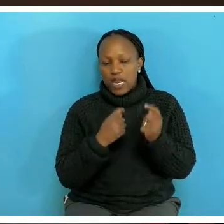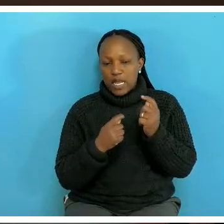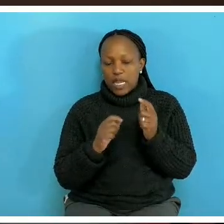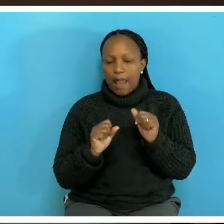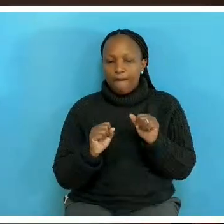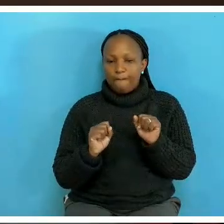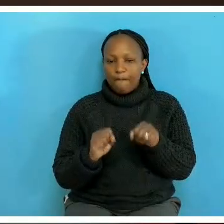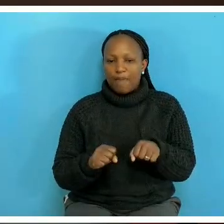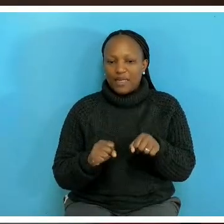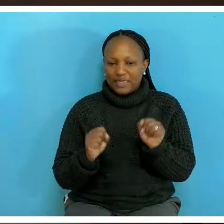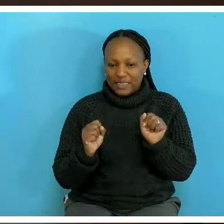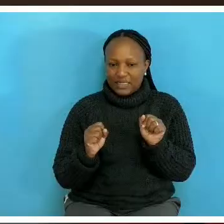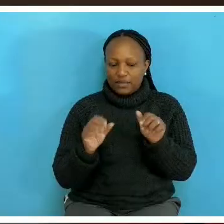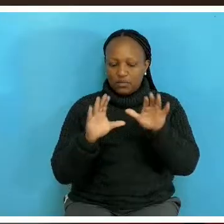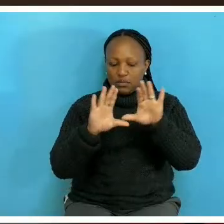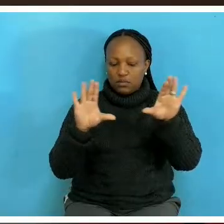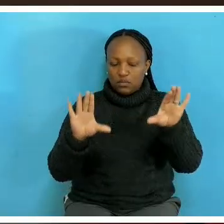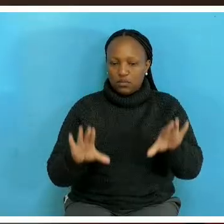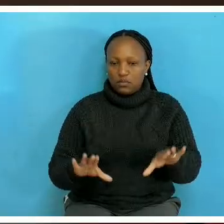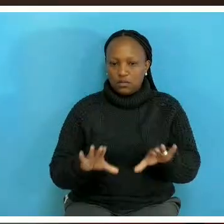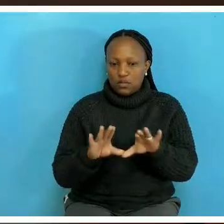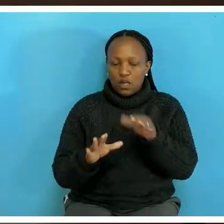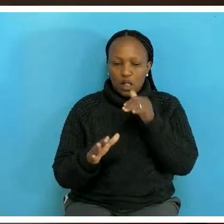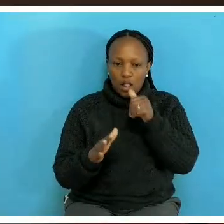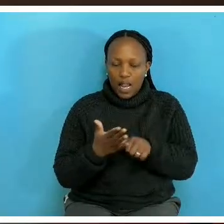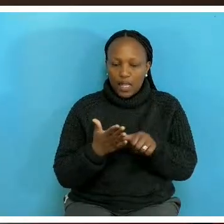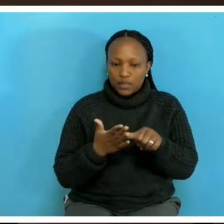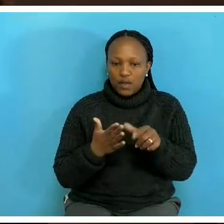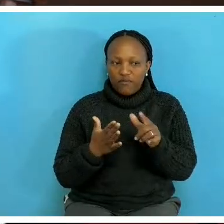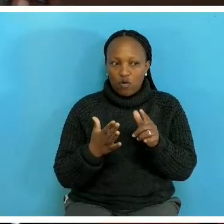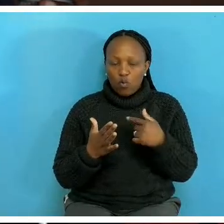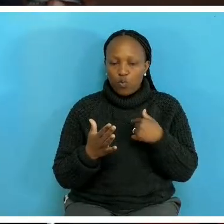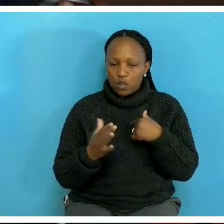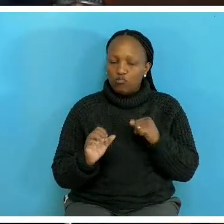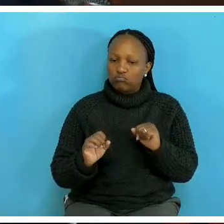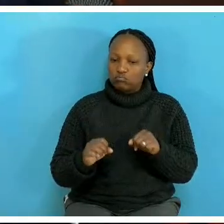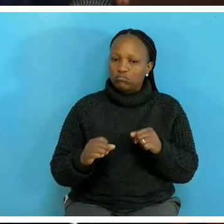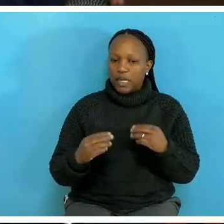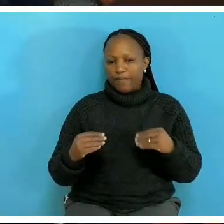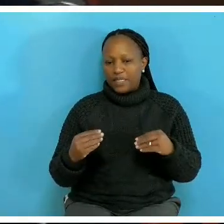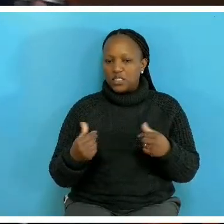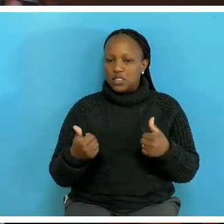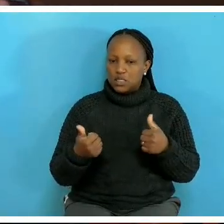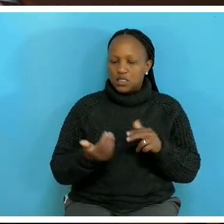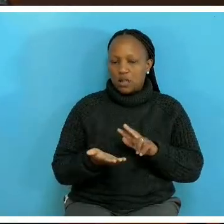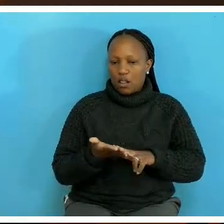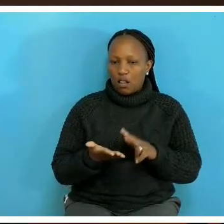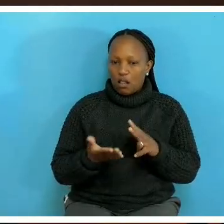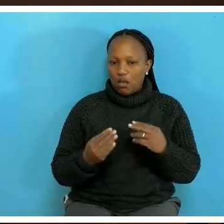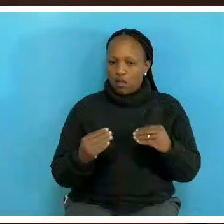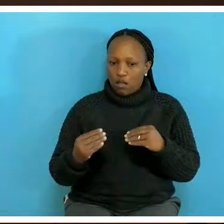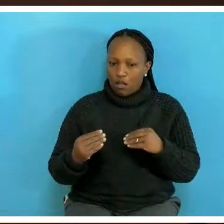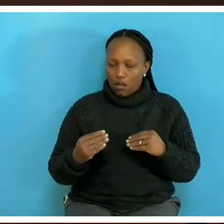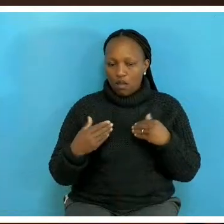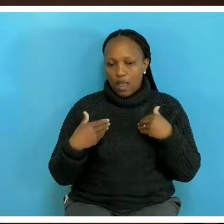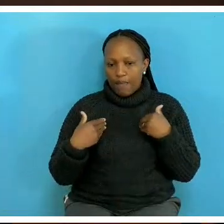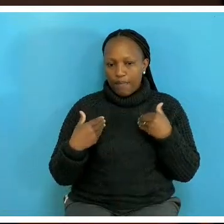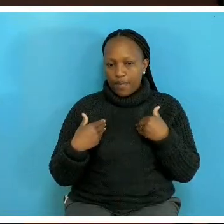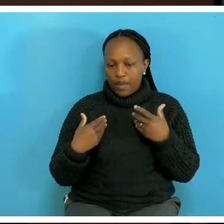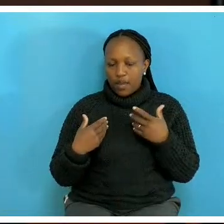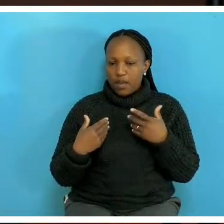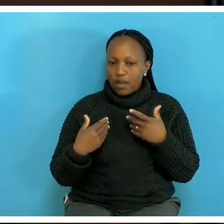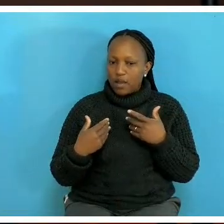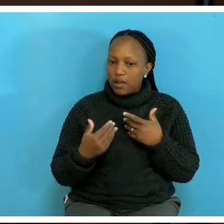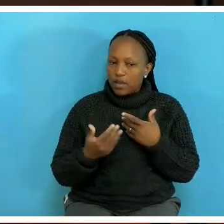we are not yet formalized. But we are here. I just wanted to say that, can we get